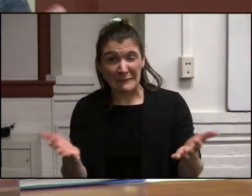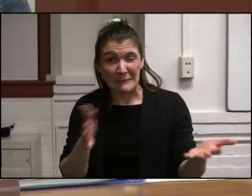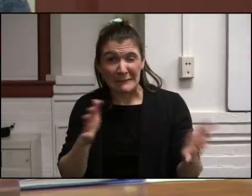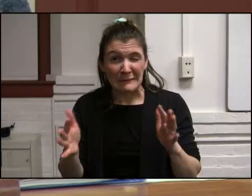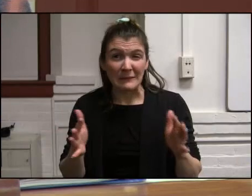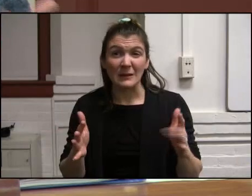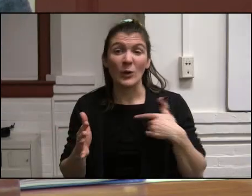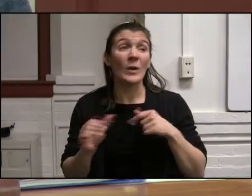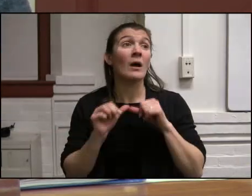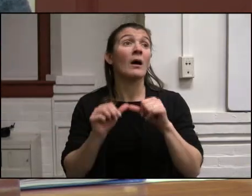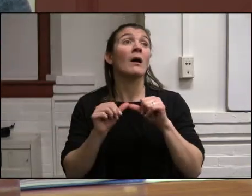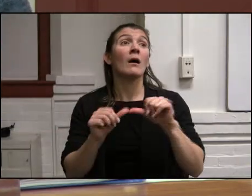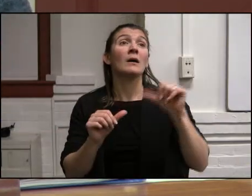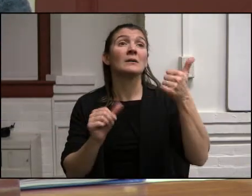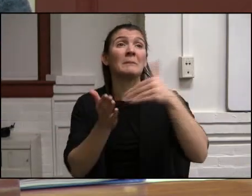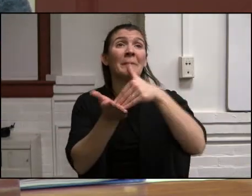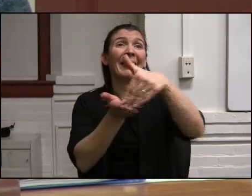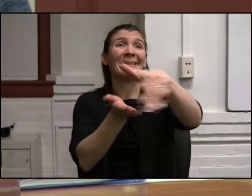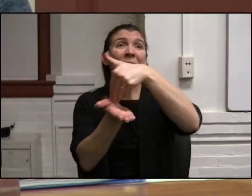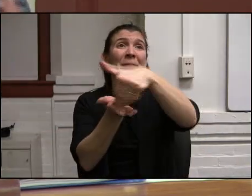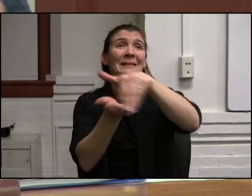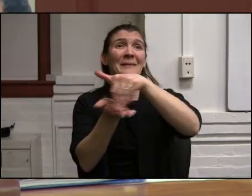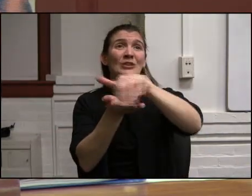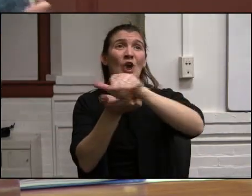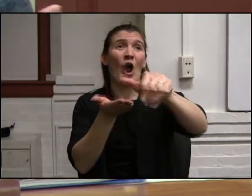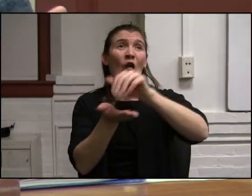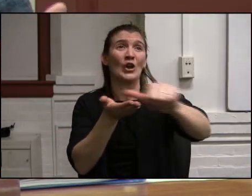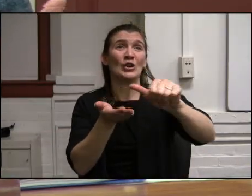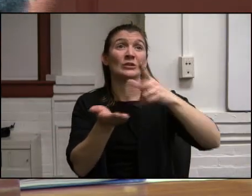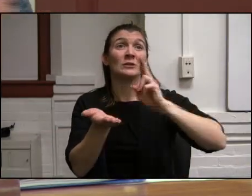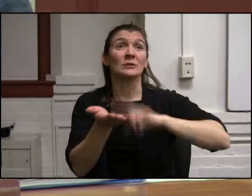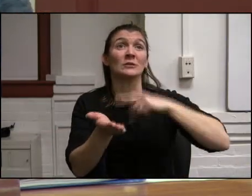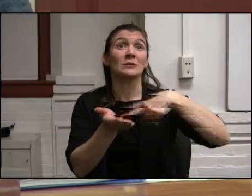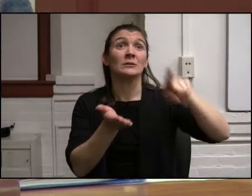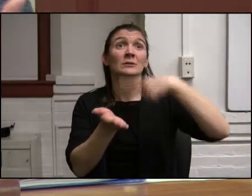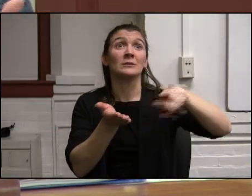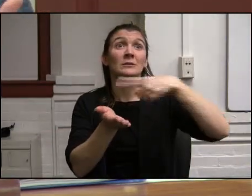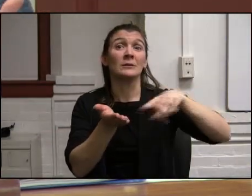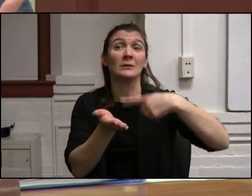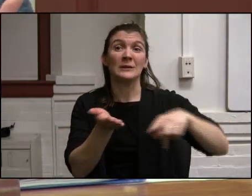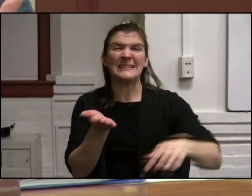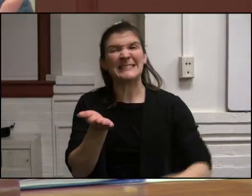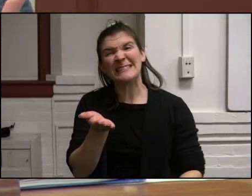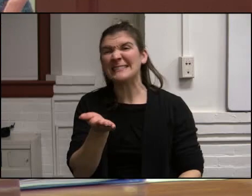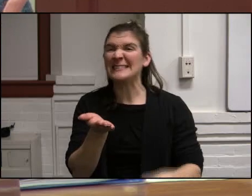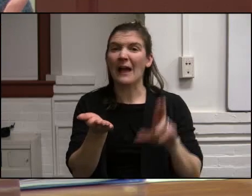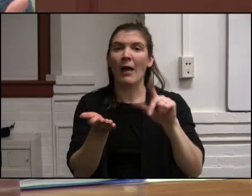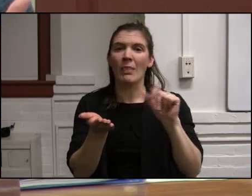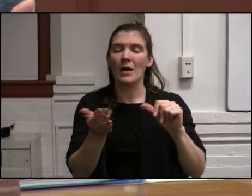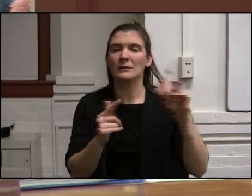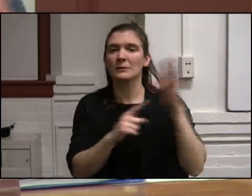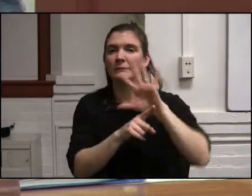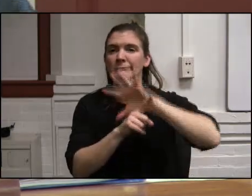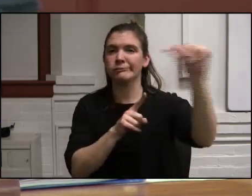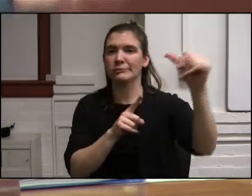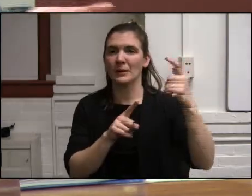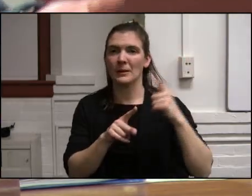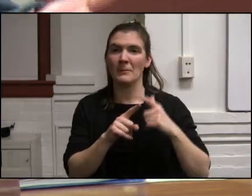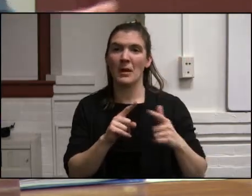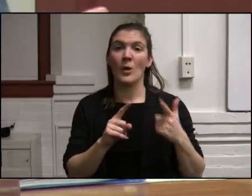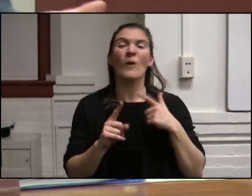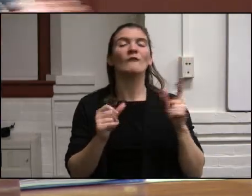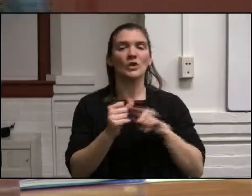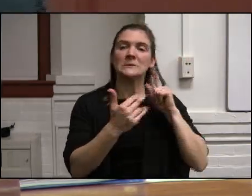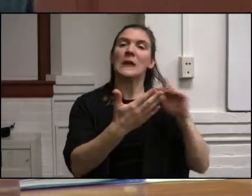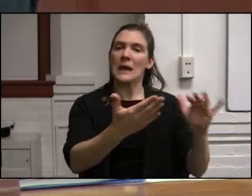like a tens of millions of dollars vision, unless there was something that, you know, and I understand why we would study